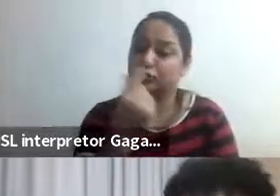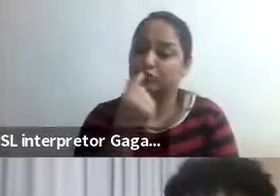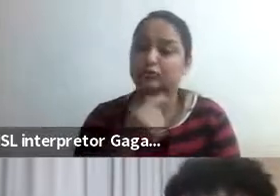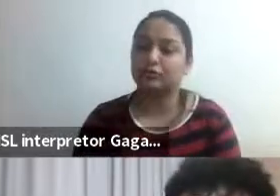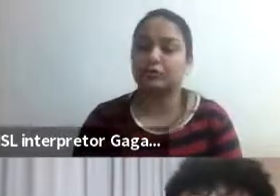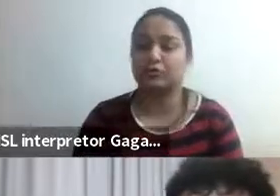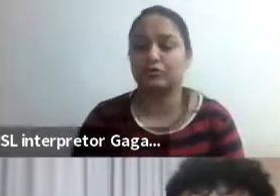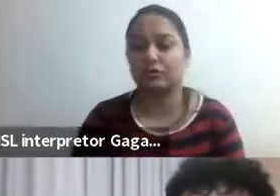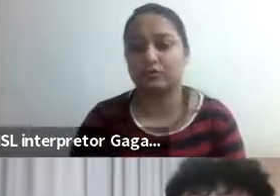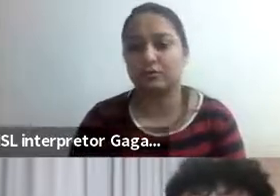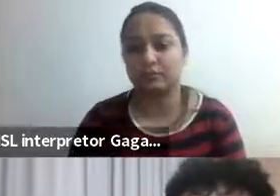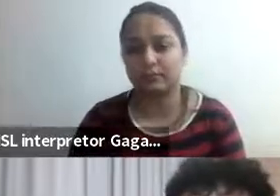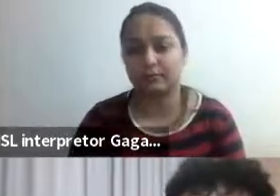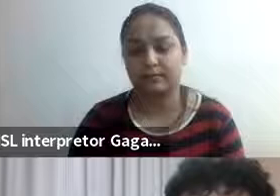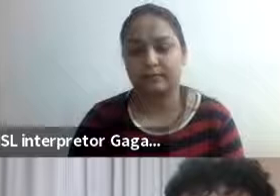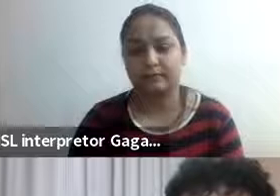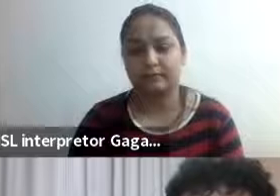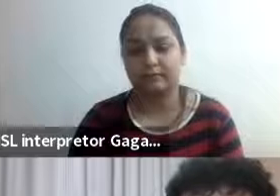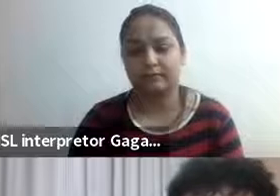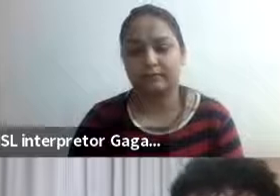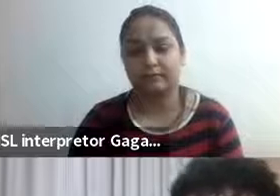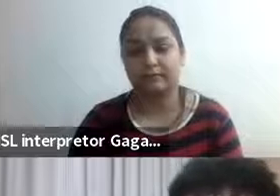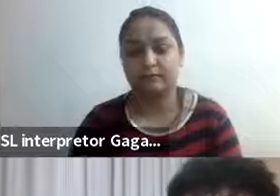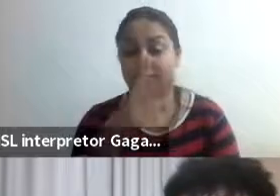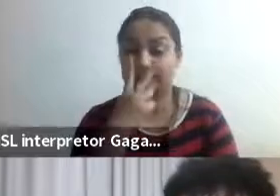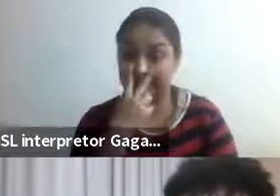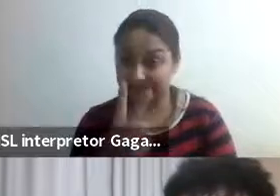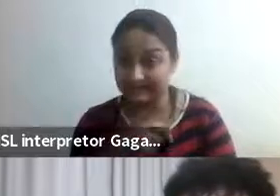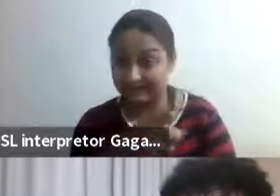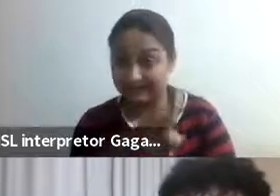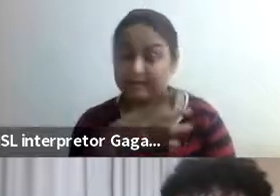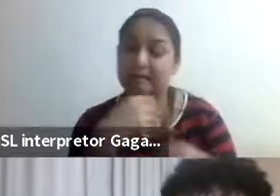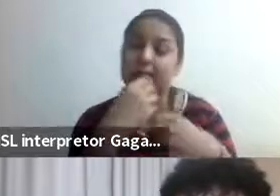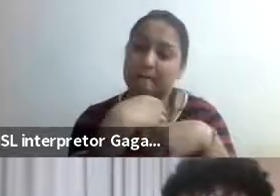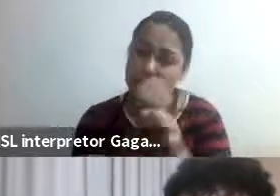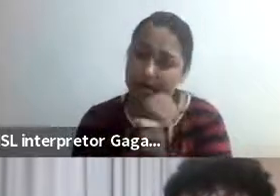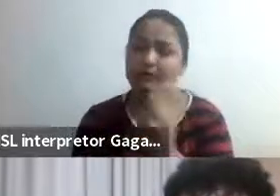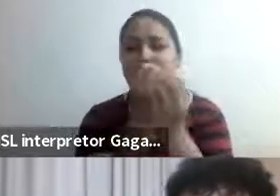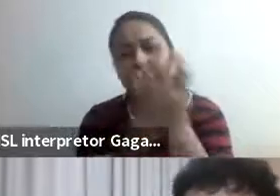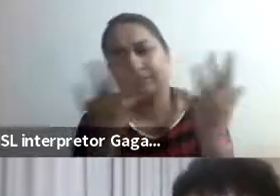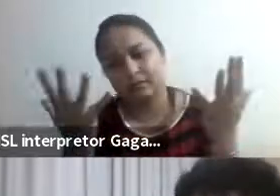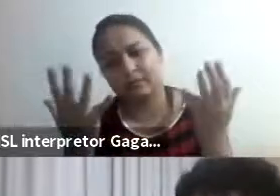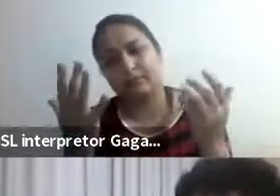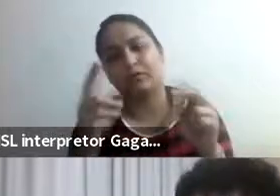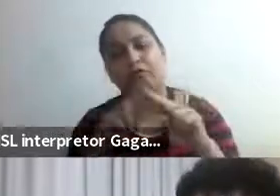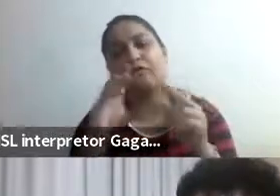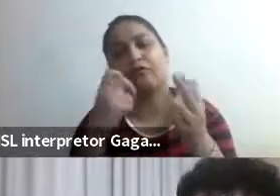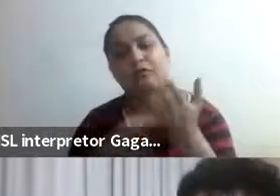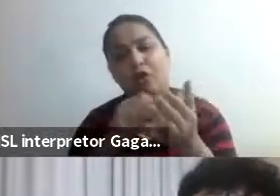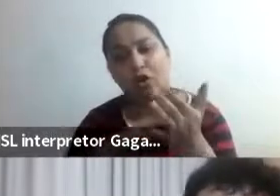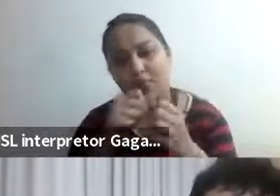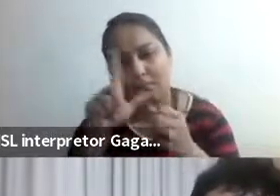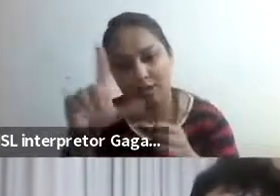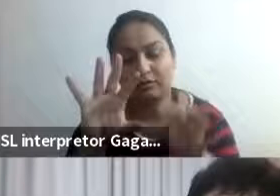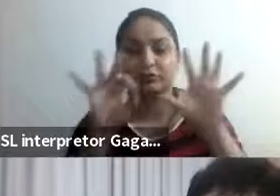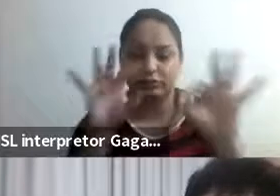very skillfully. And you can see that, you know, she's made certain sort of formal choices.